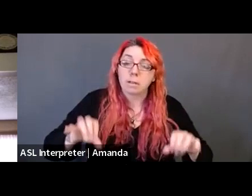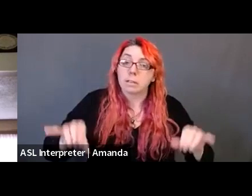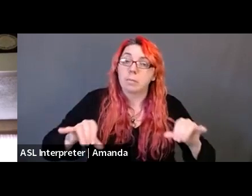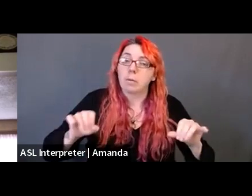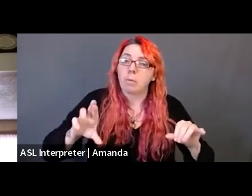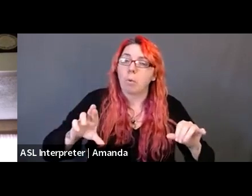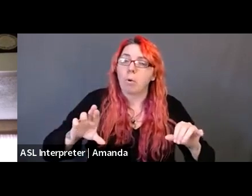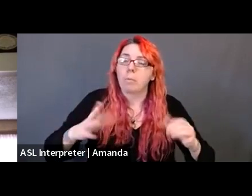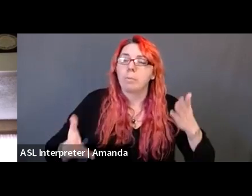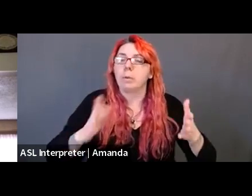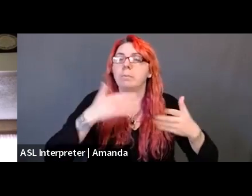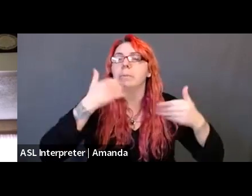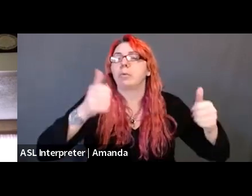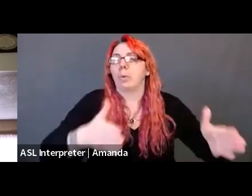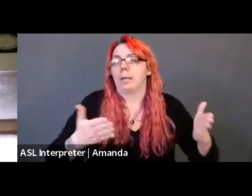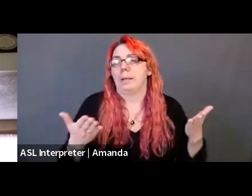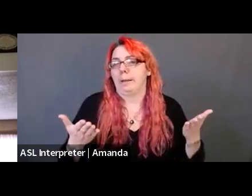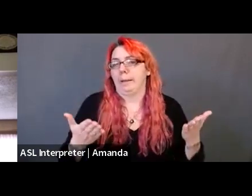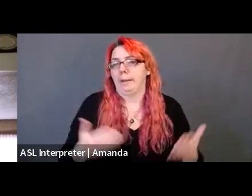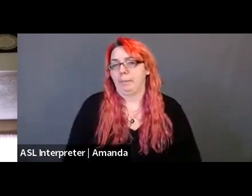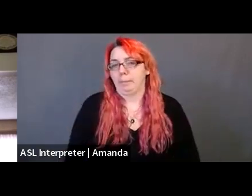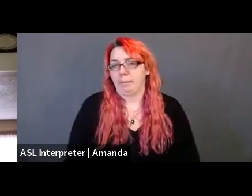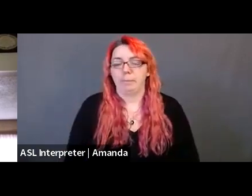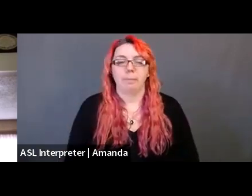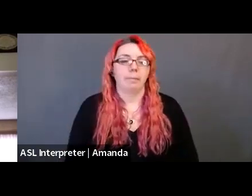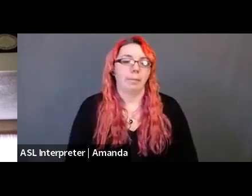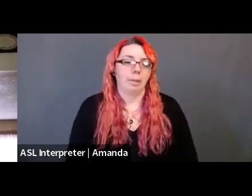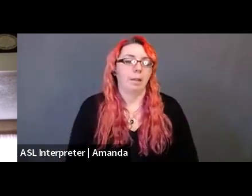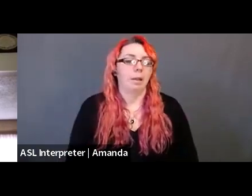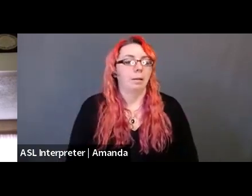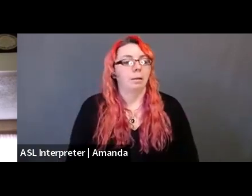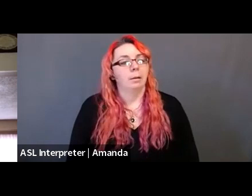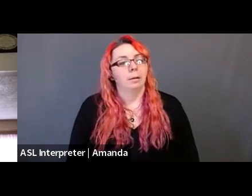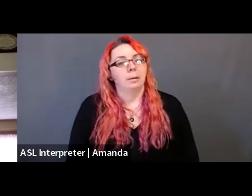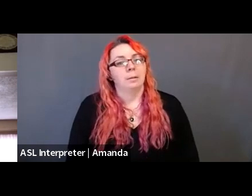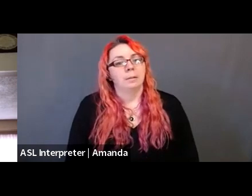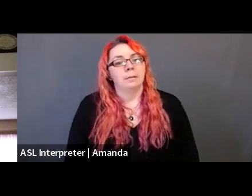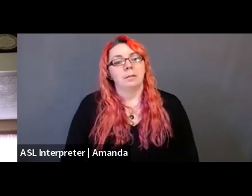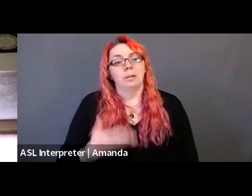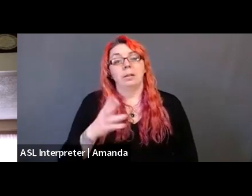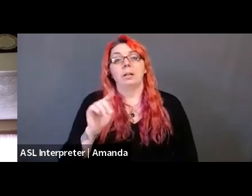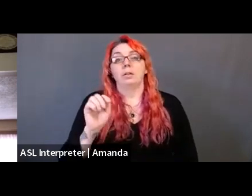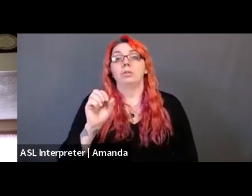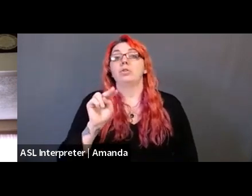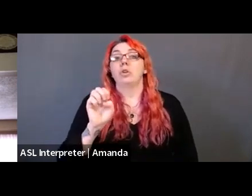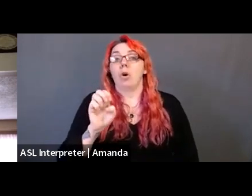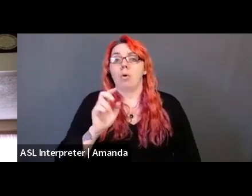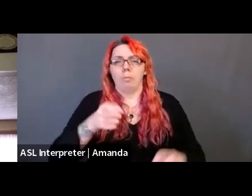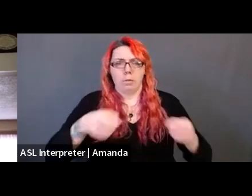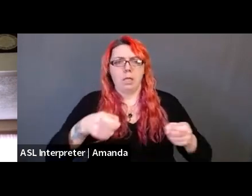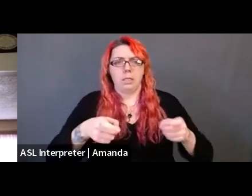then that would happen is, as you saw on the slide, tone policing, right? And, you see the definition there, it's this idea about,